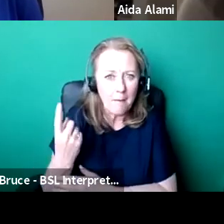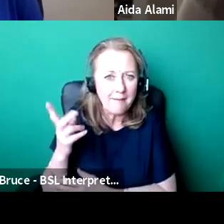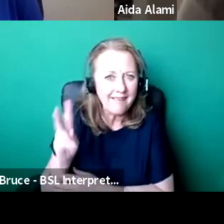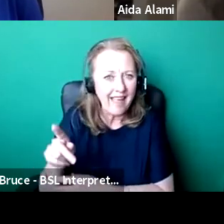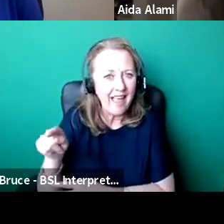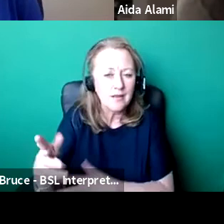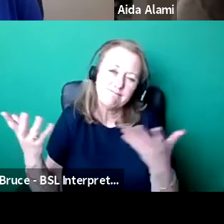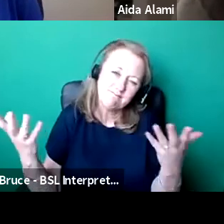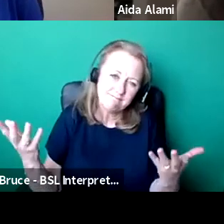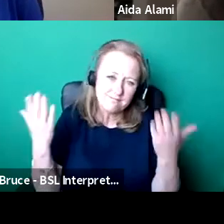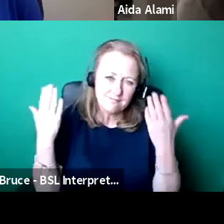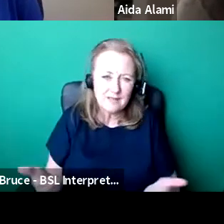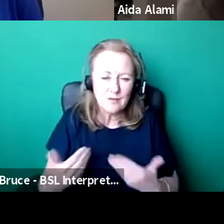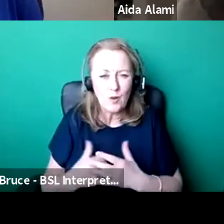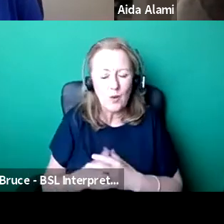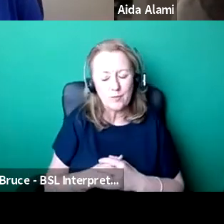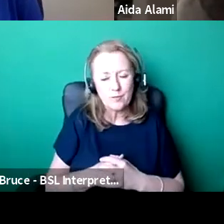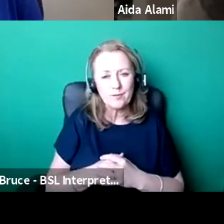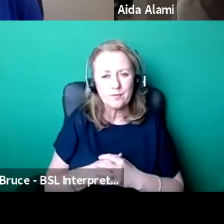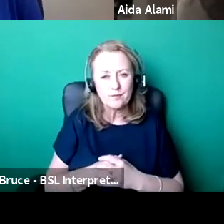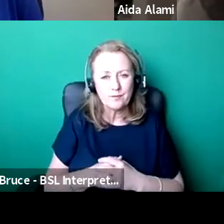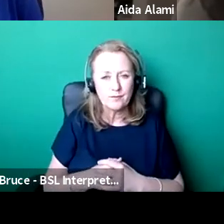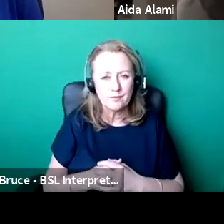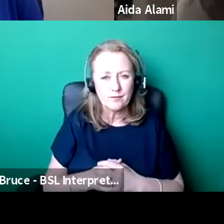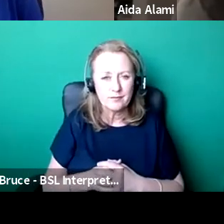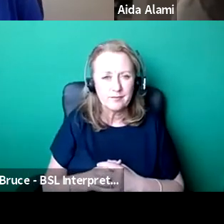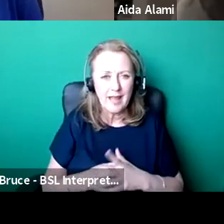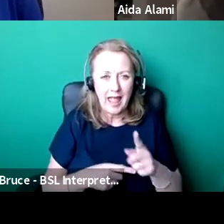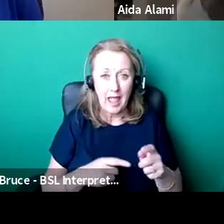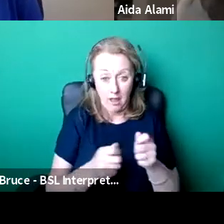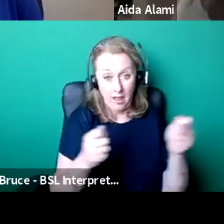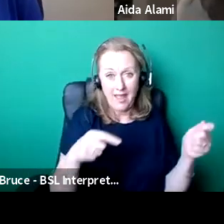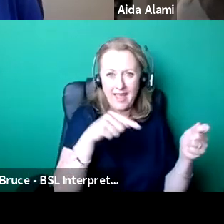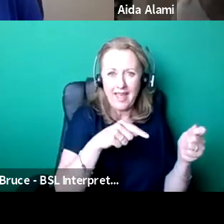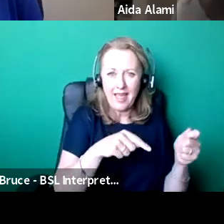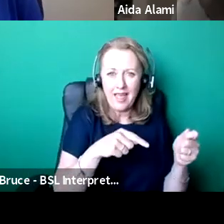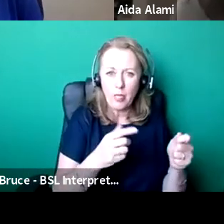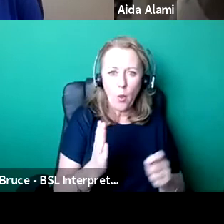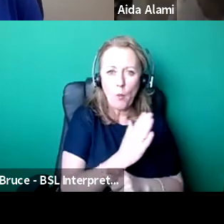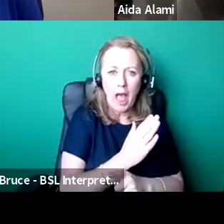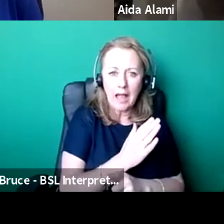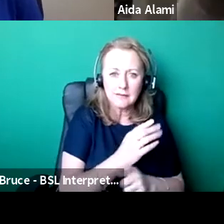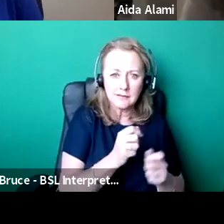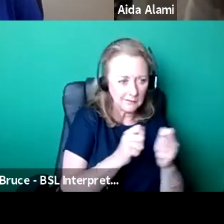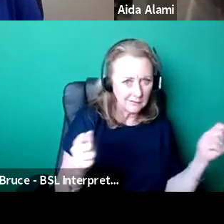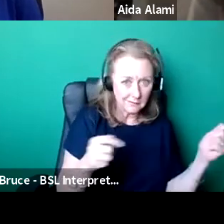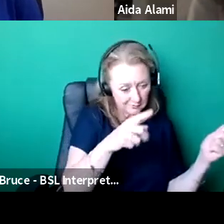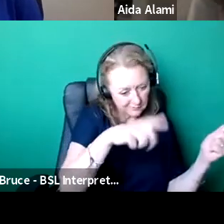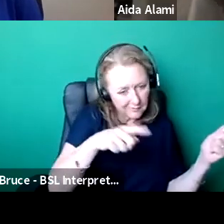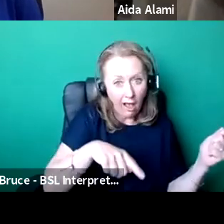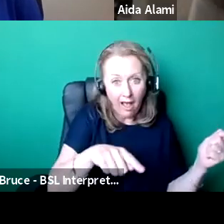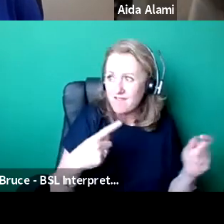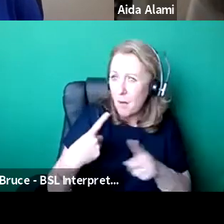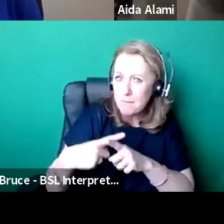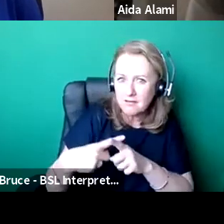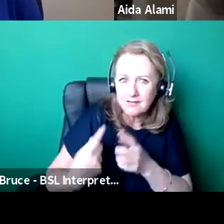Mm-hmm. I don't know. Yeah, I know it's packaged in Western press as like Gen Z mobilizing to make change. It is positive. I think ultimately,